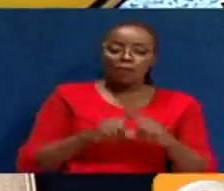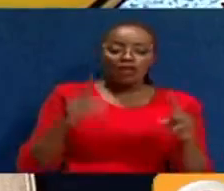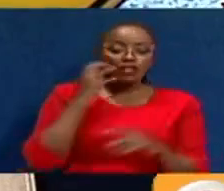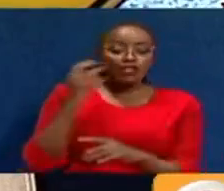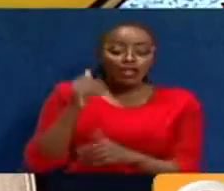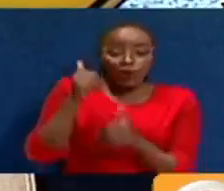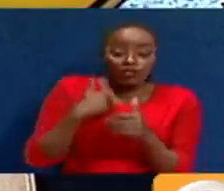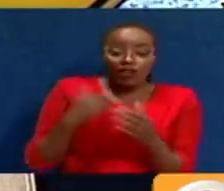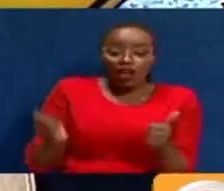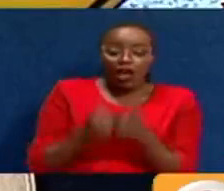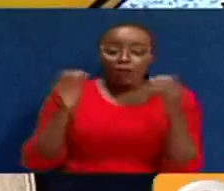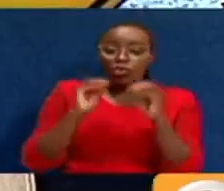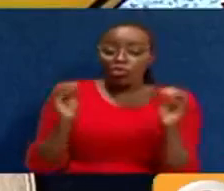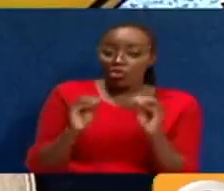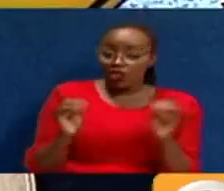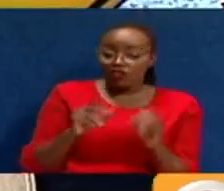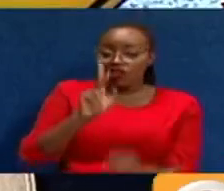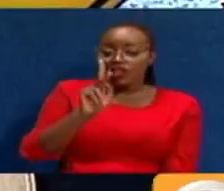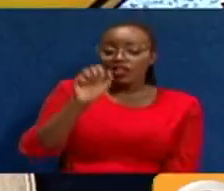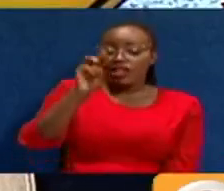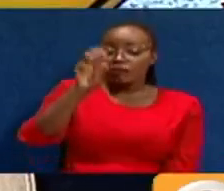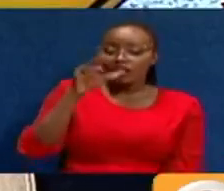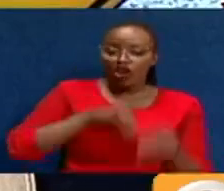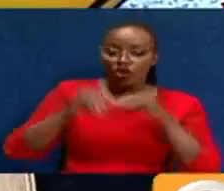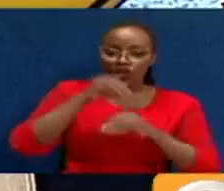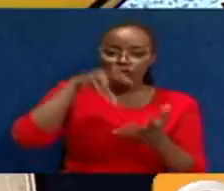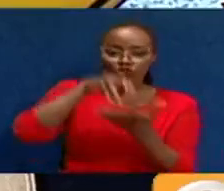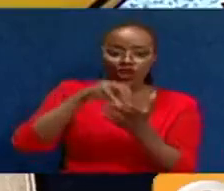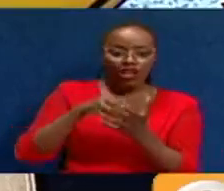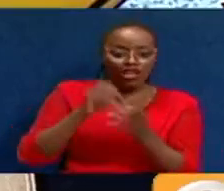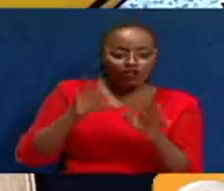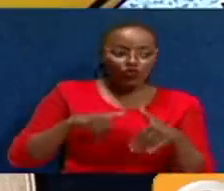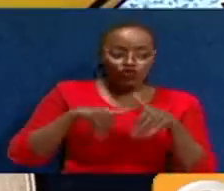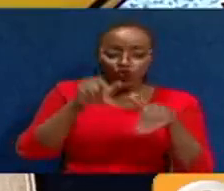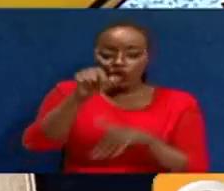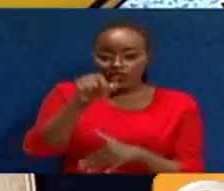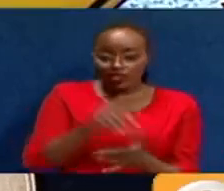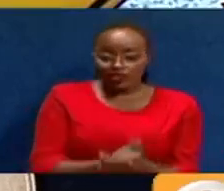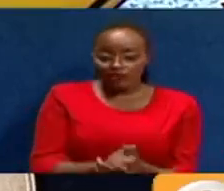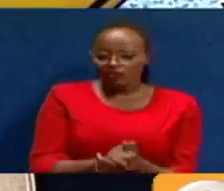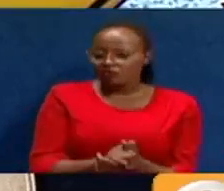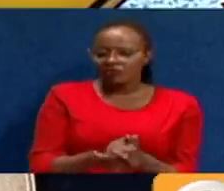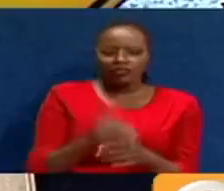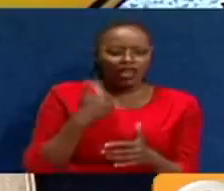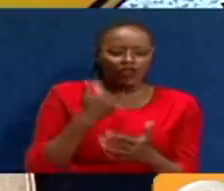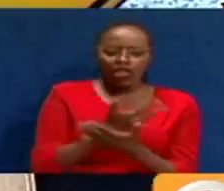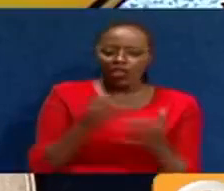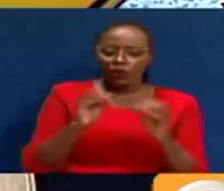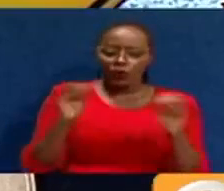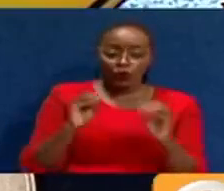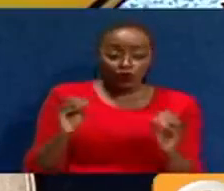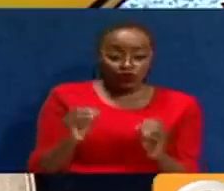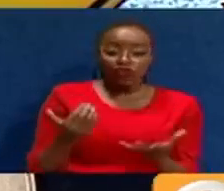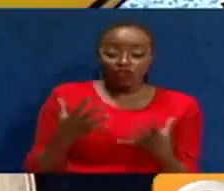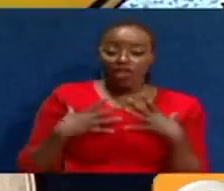that has not been the case if the scandal at Kemsa has been anything to go by. Never has the phrase health